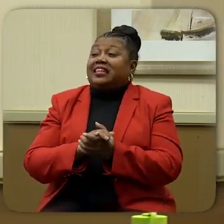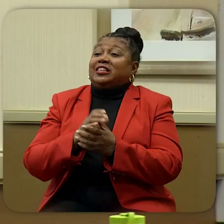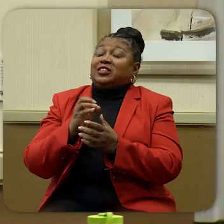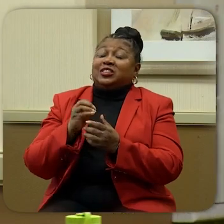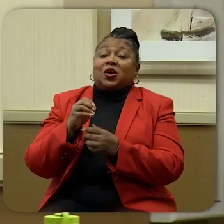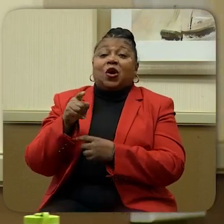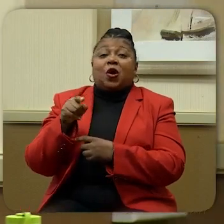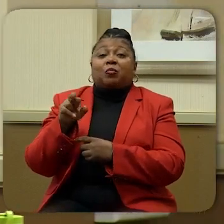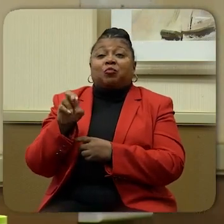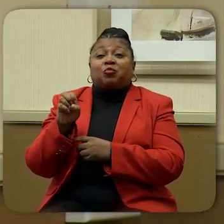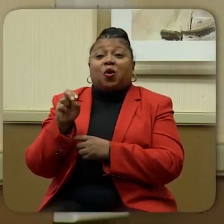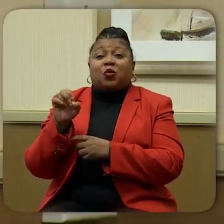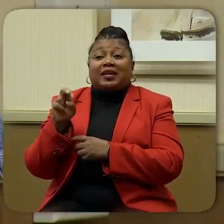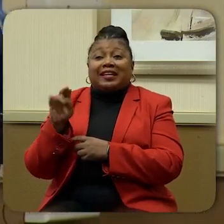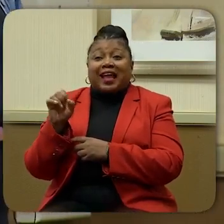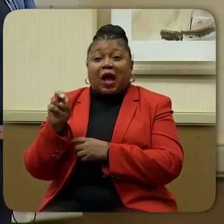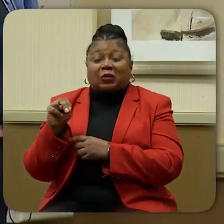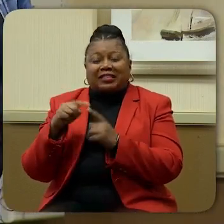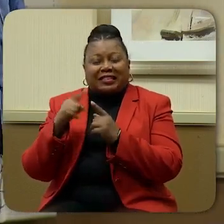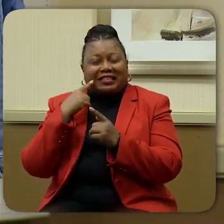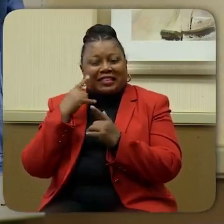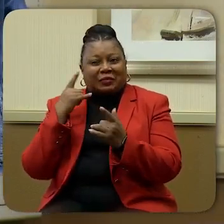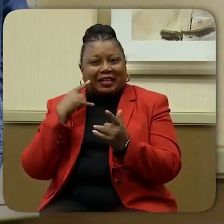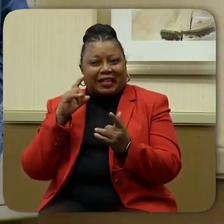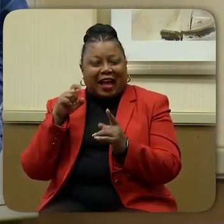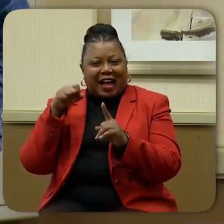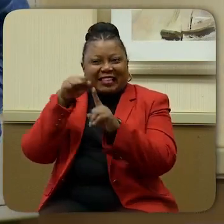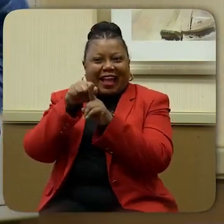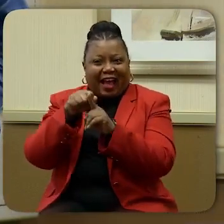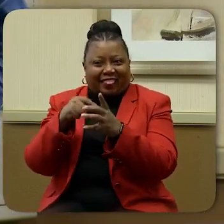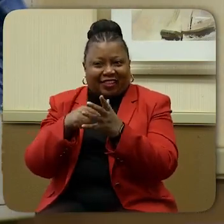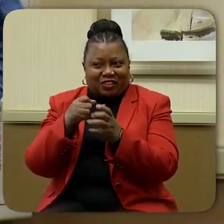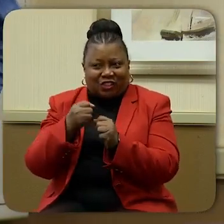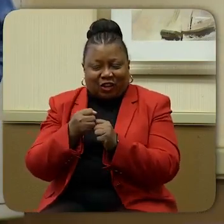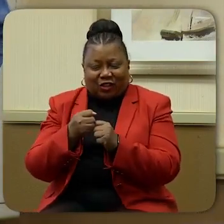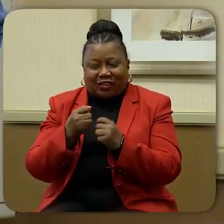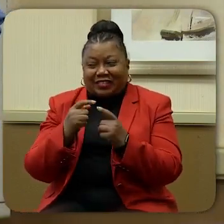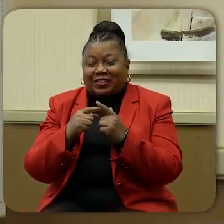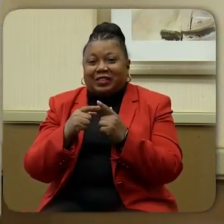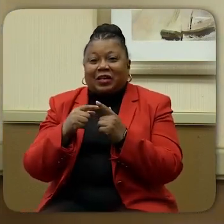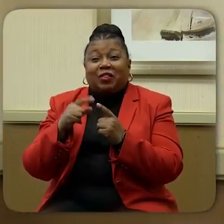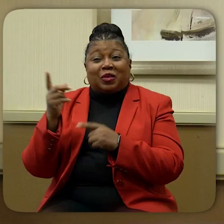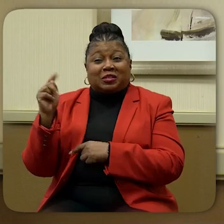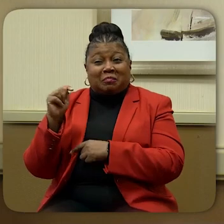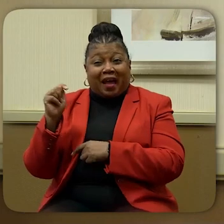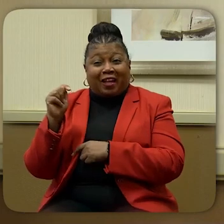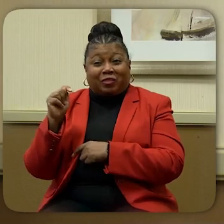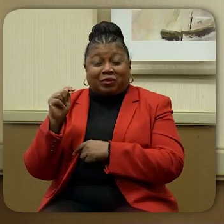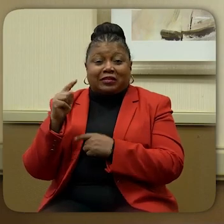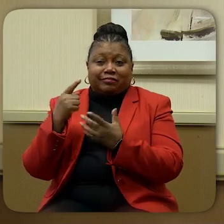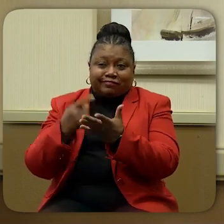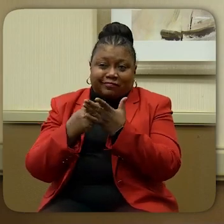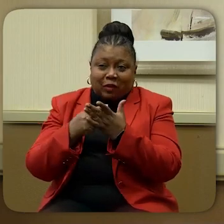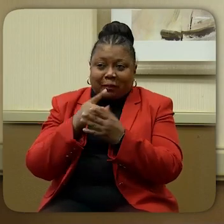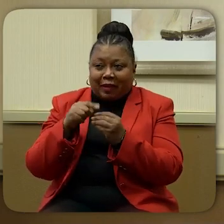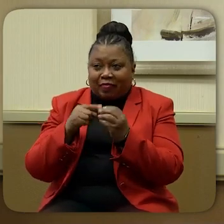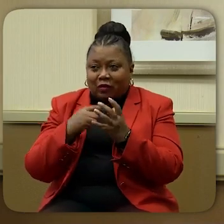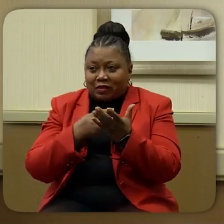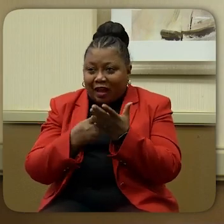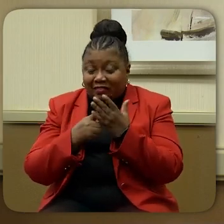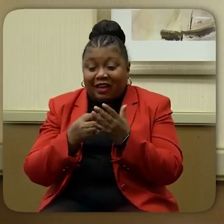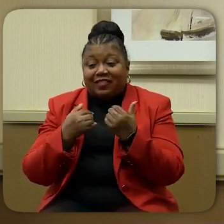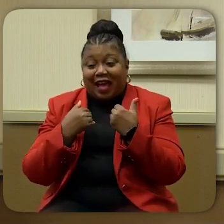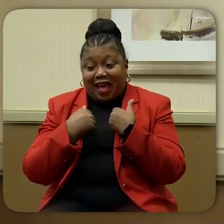So pronouns seem to be also the thing, though, that's been attacked this year, right? So those bathrooms, we kind of went through those conversations, and so